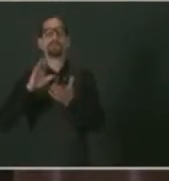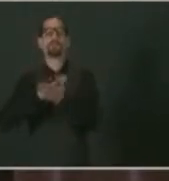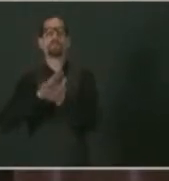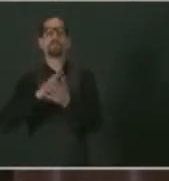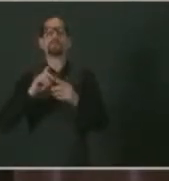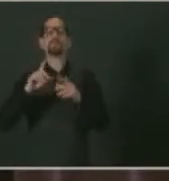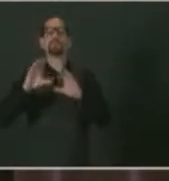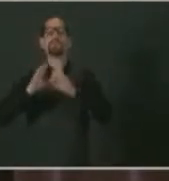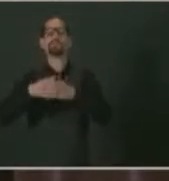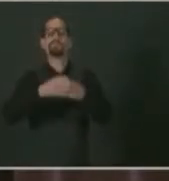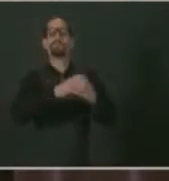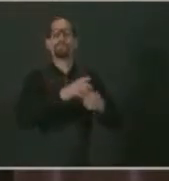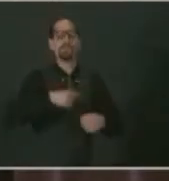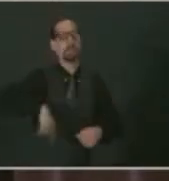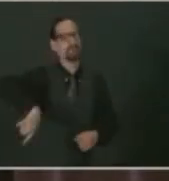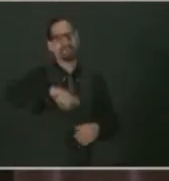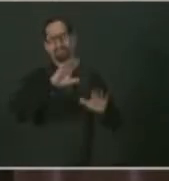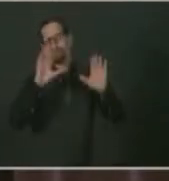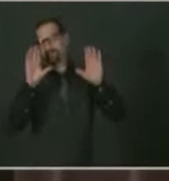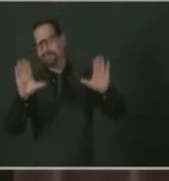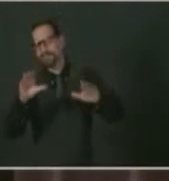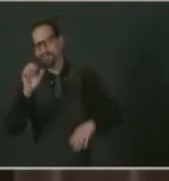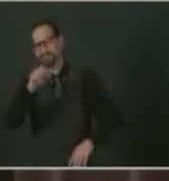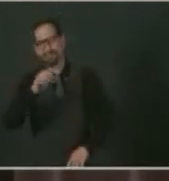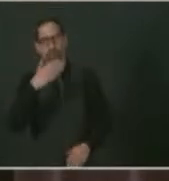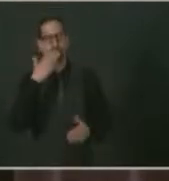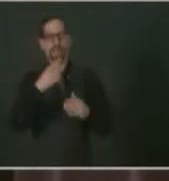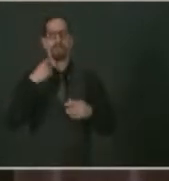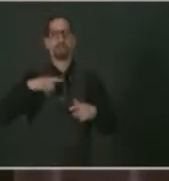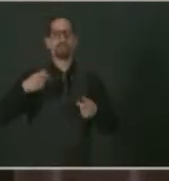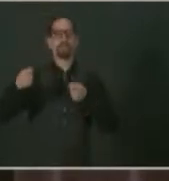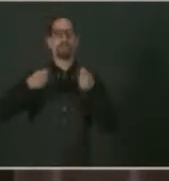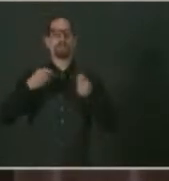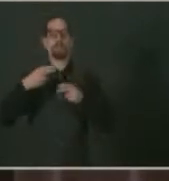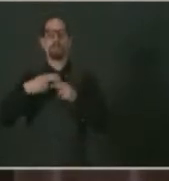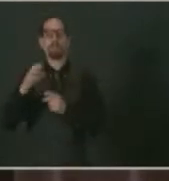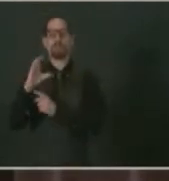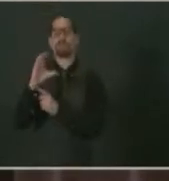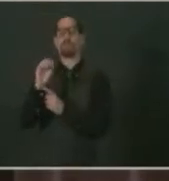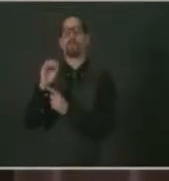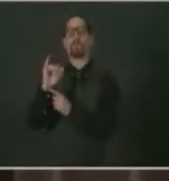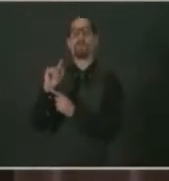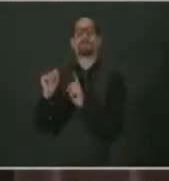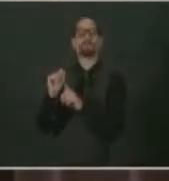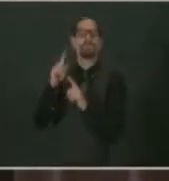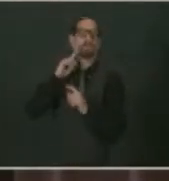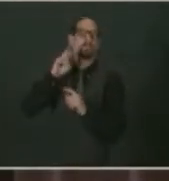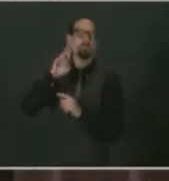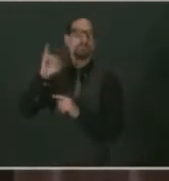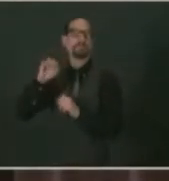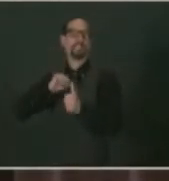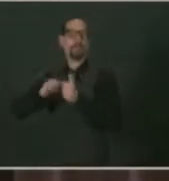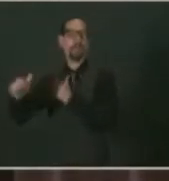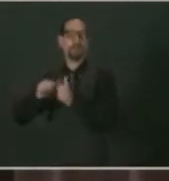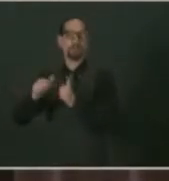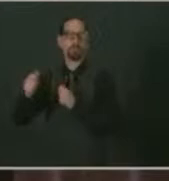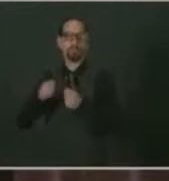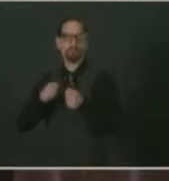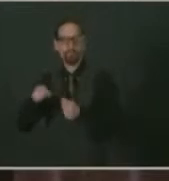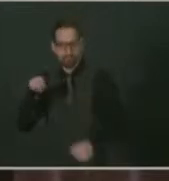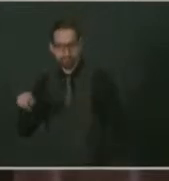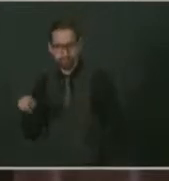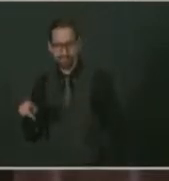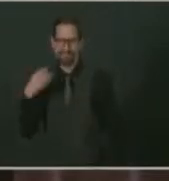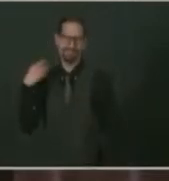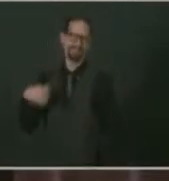thank Director Coit, Janet Coit, and her team that have been phenomenal in engaging our partners